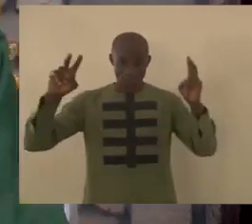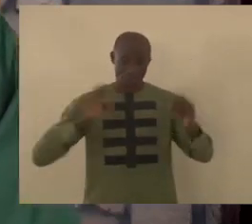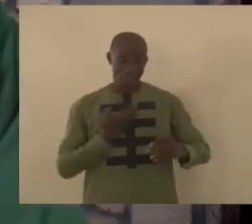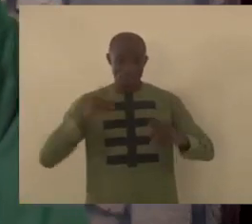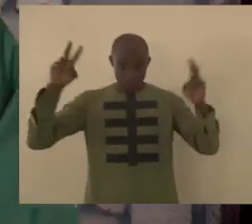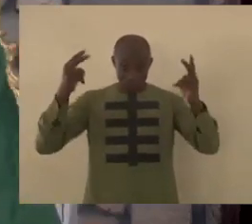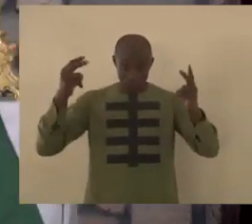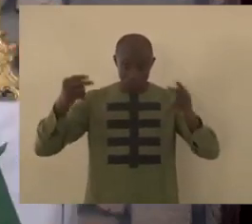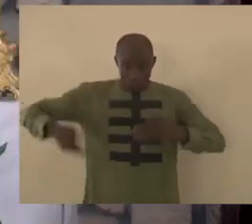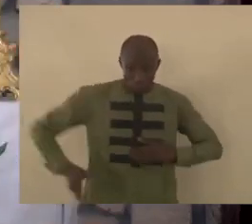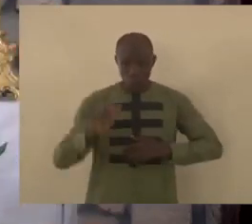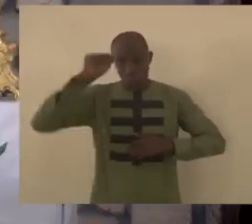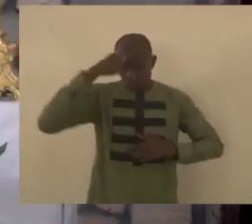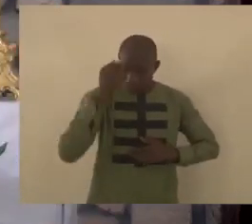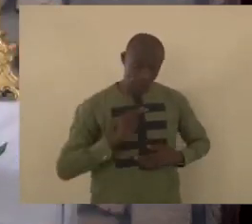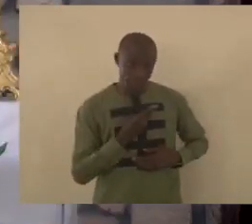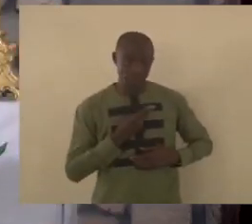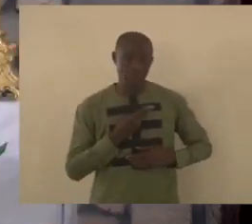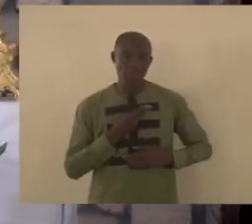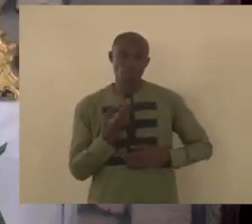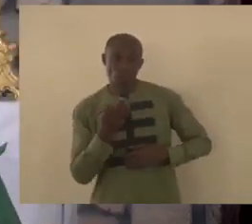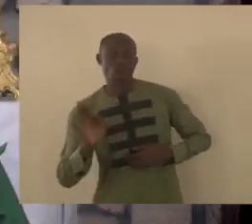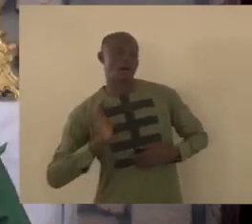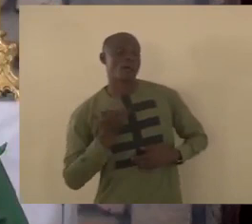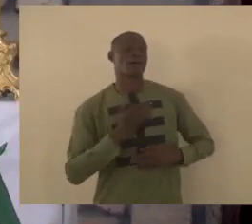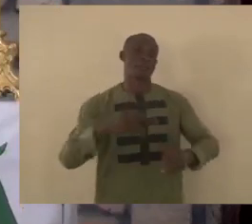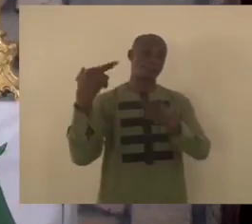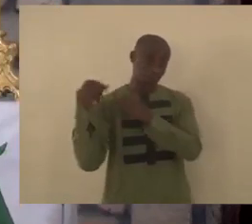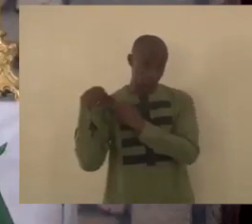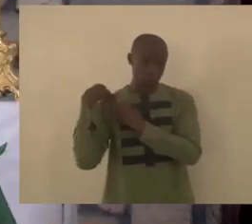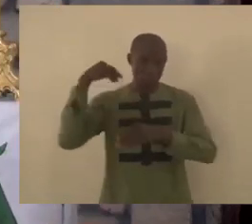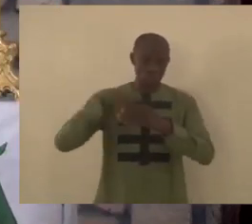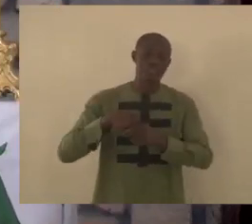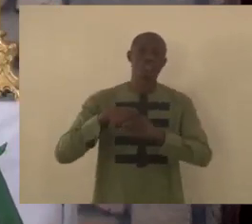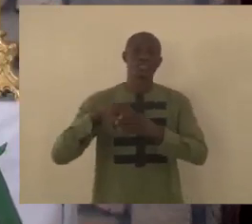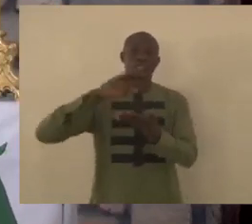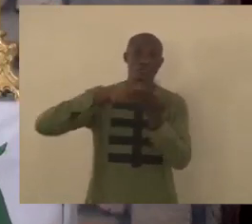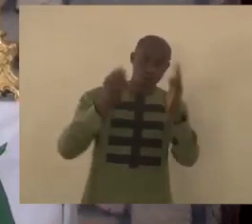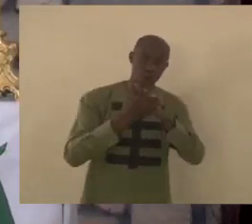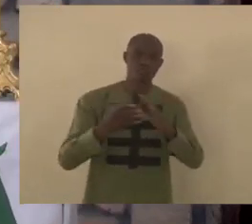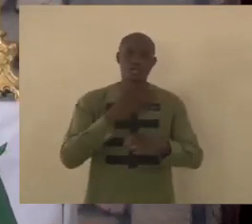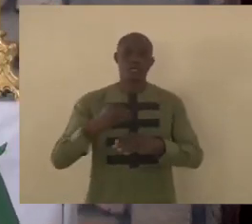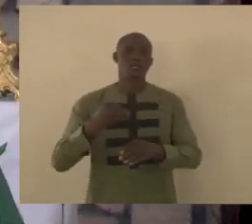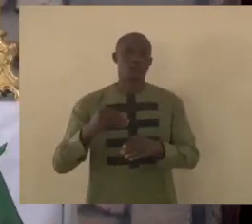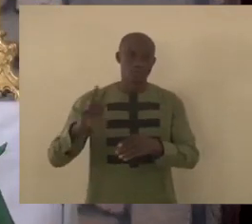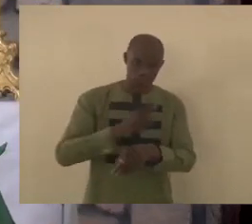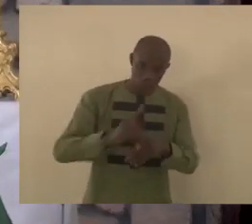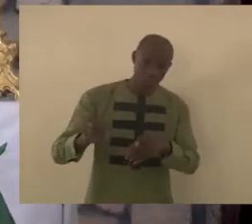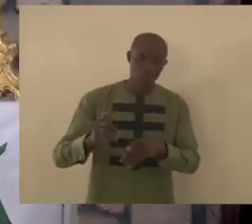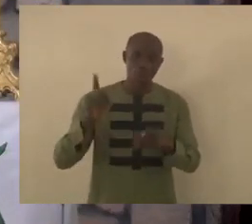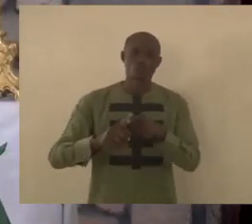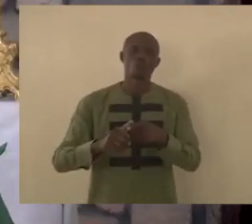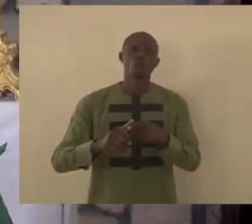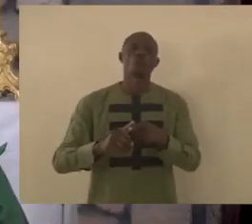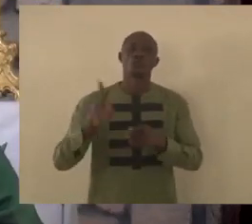Our titles should remind us of our specific responsibilities in the society and our obligation